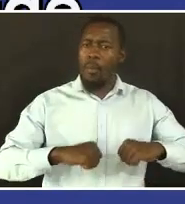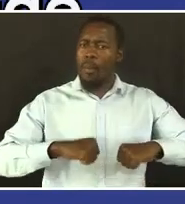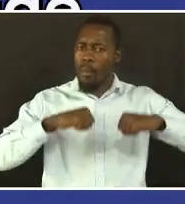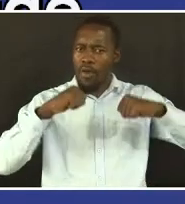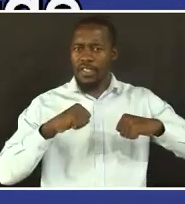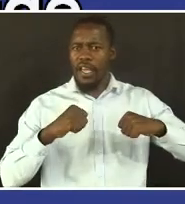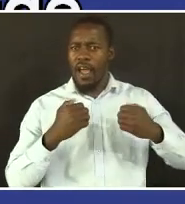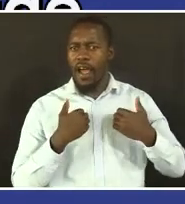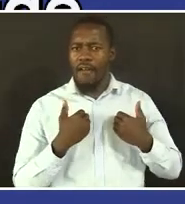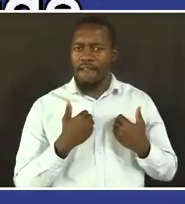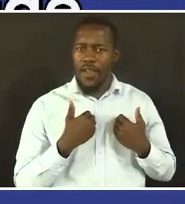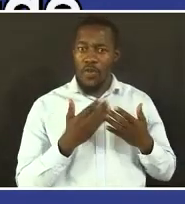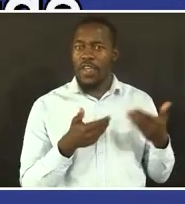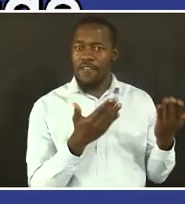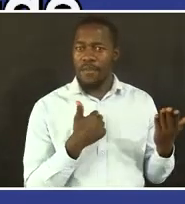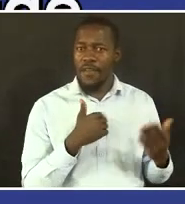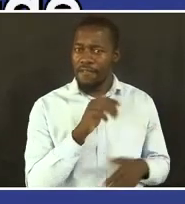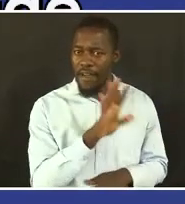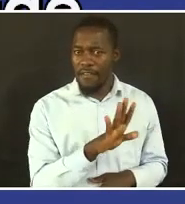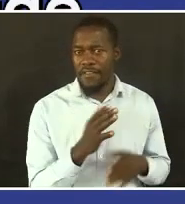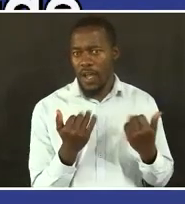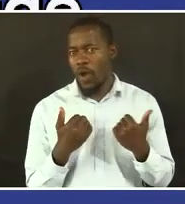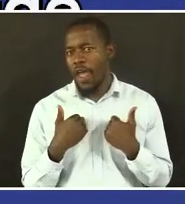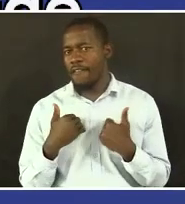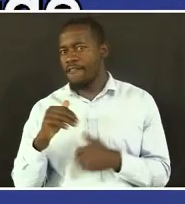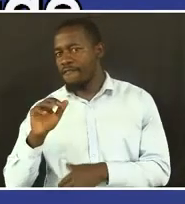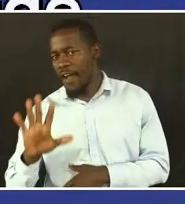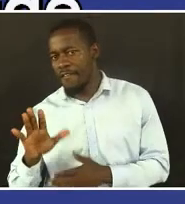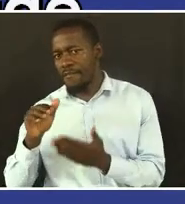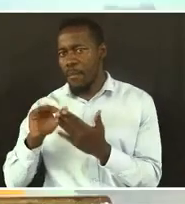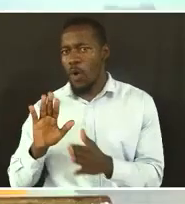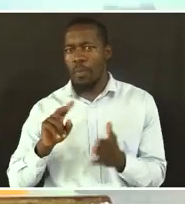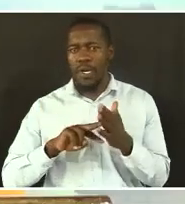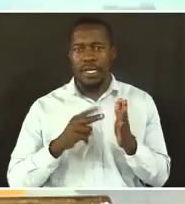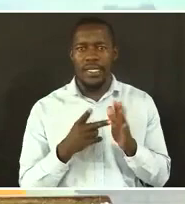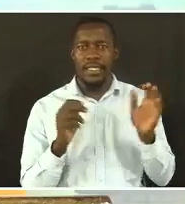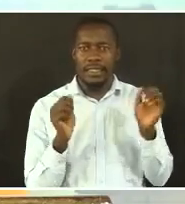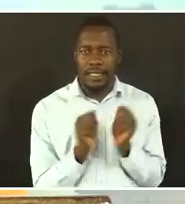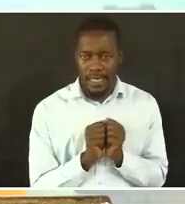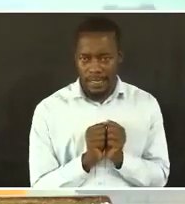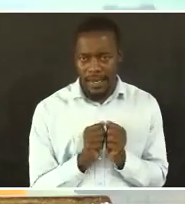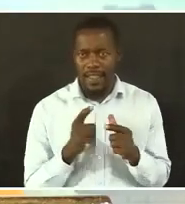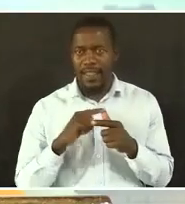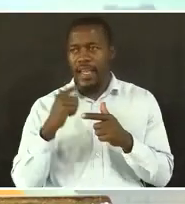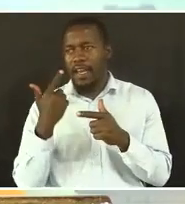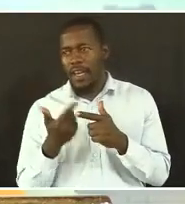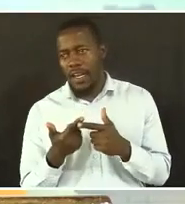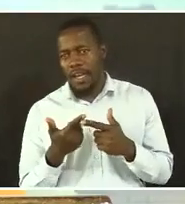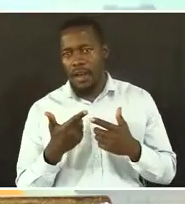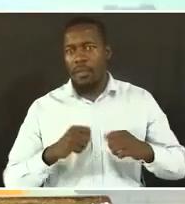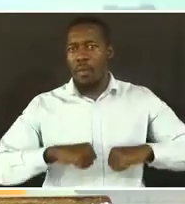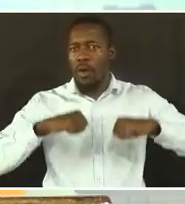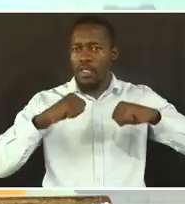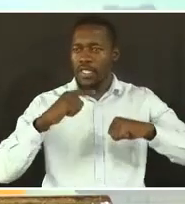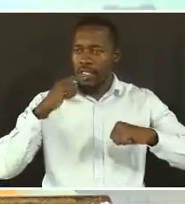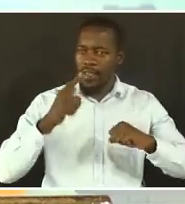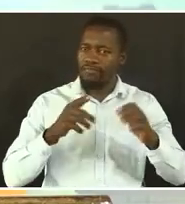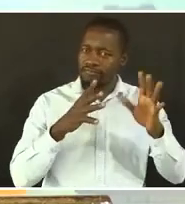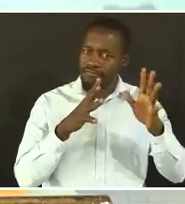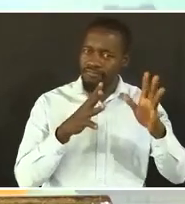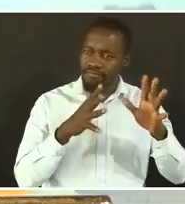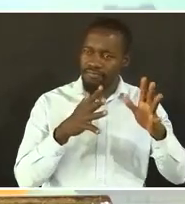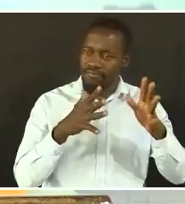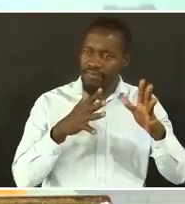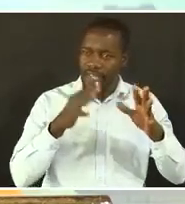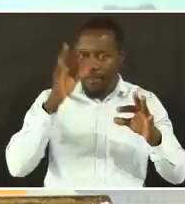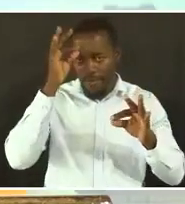5 besides the one you gave me. Now listen to that. And his Lord said, well done, good and